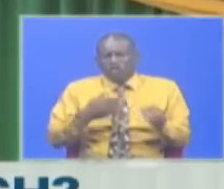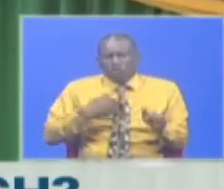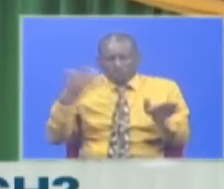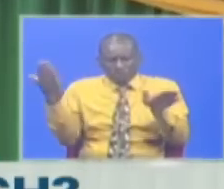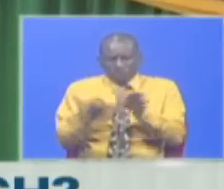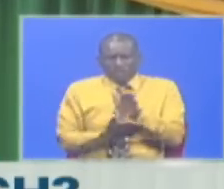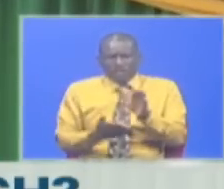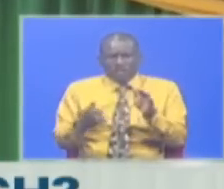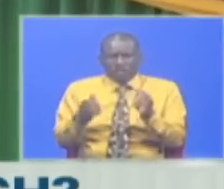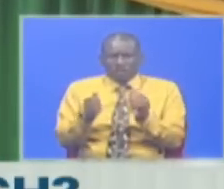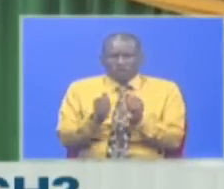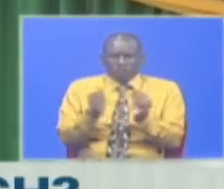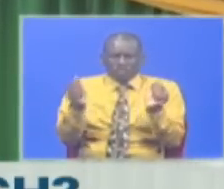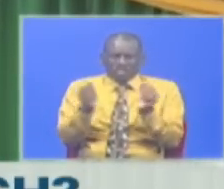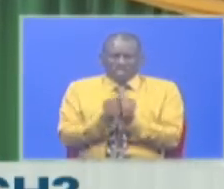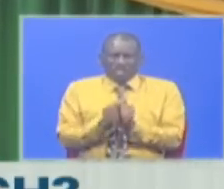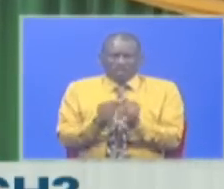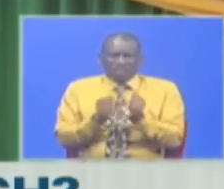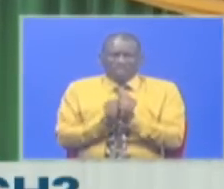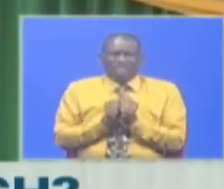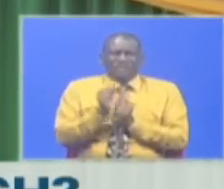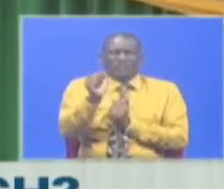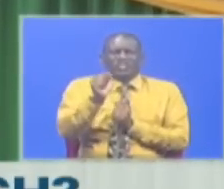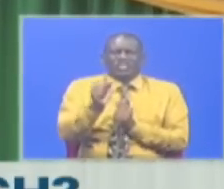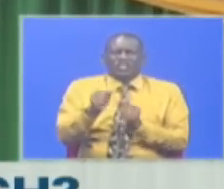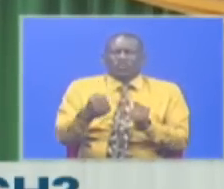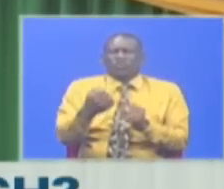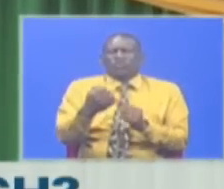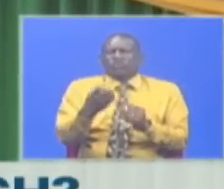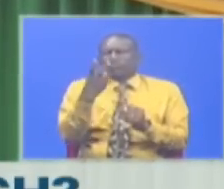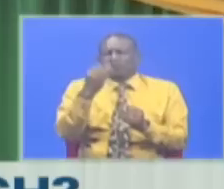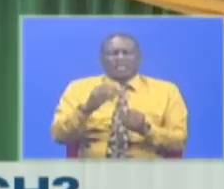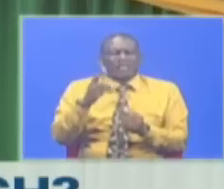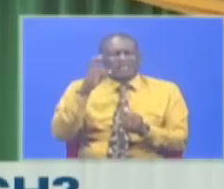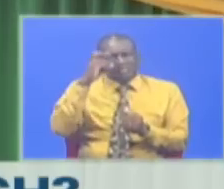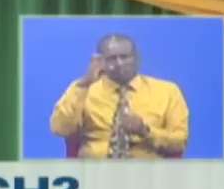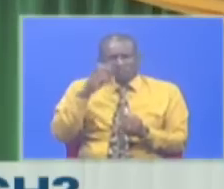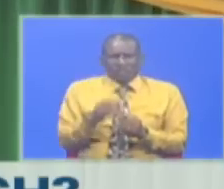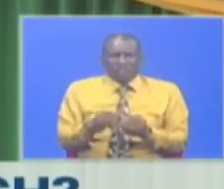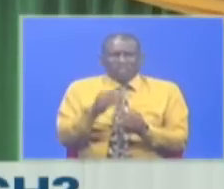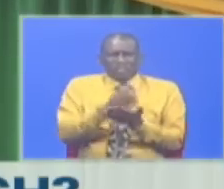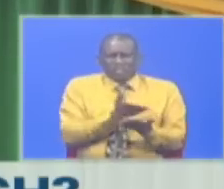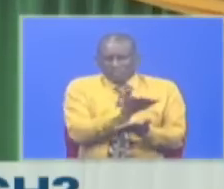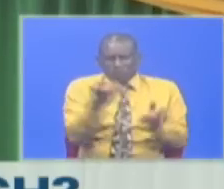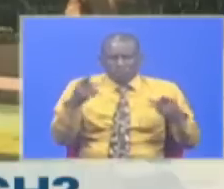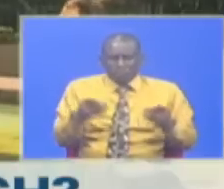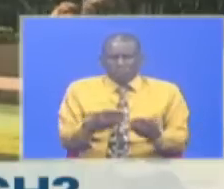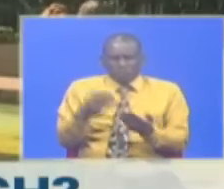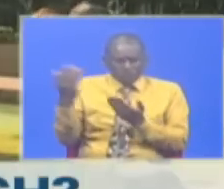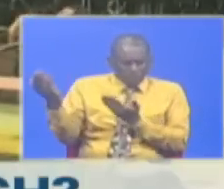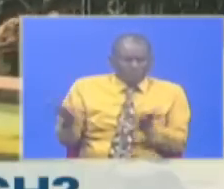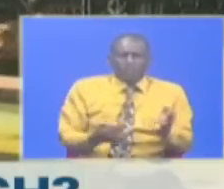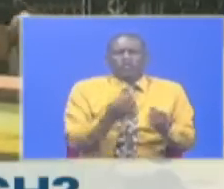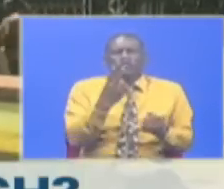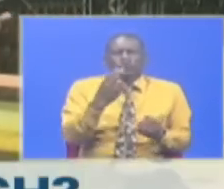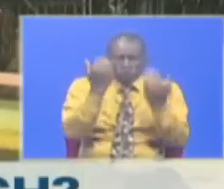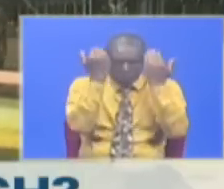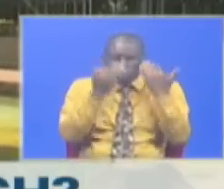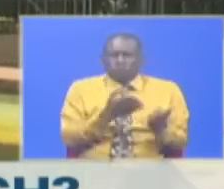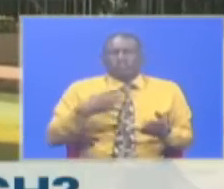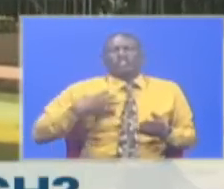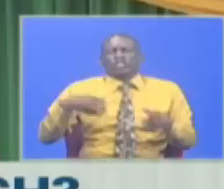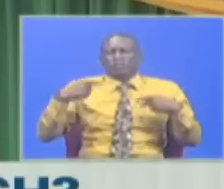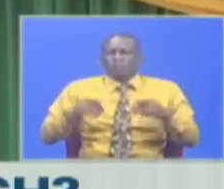10, 15, 20 accused persons. Some of those come with two lawyers. These are rich people. One